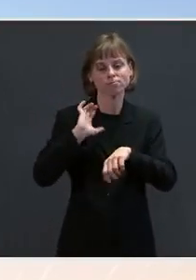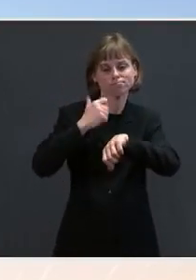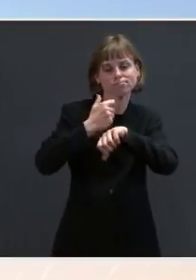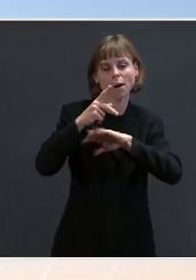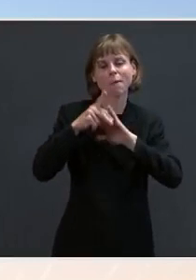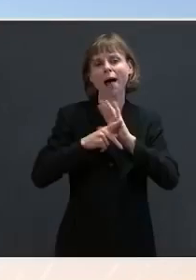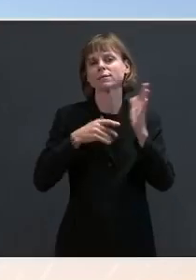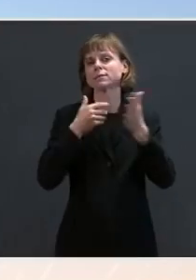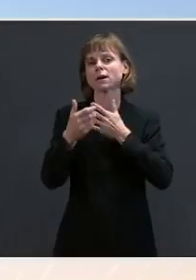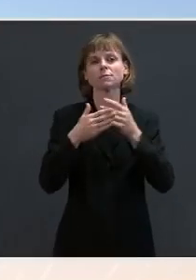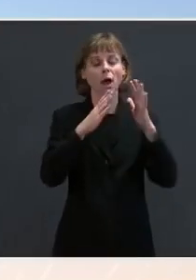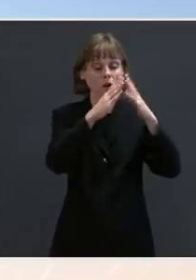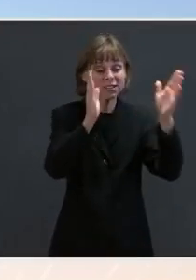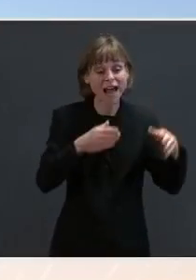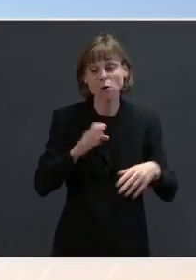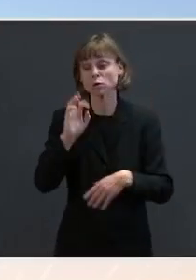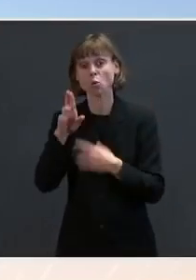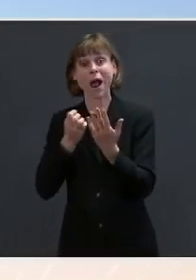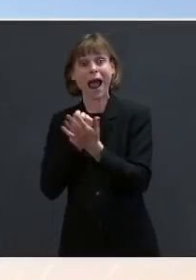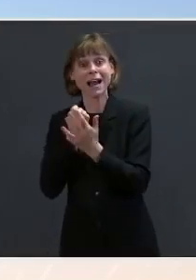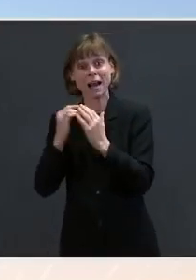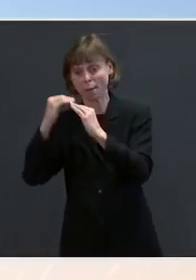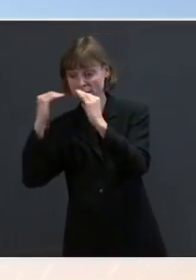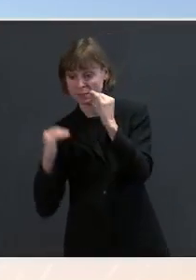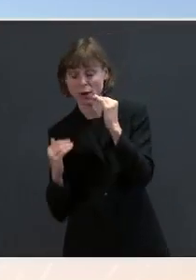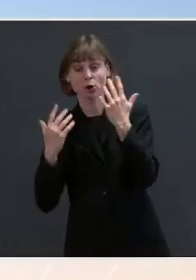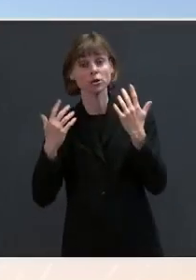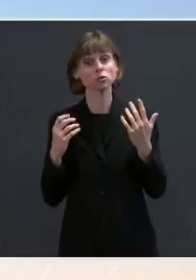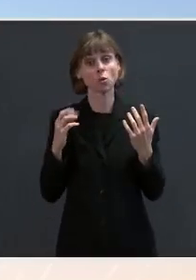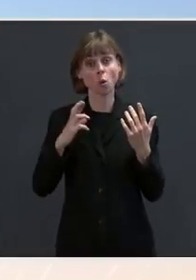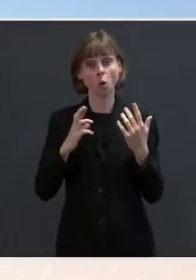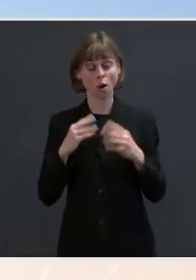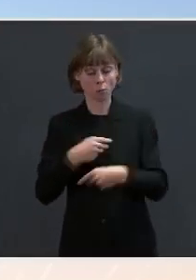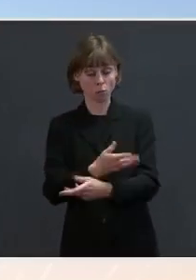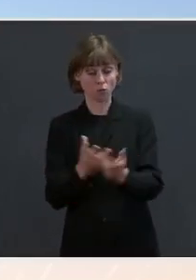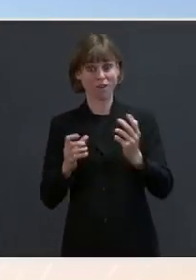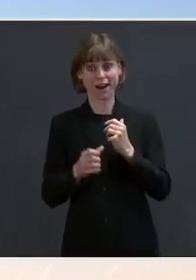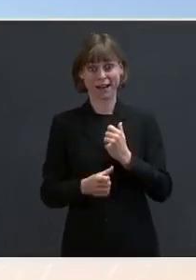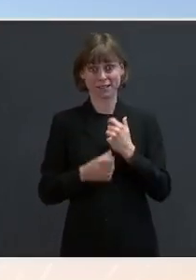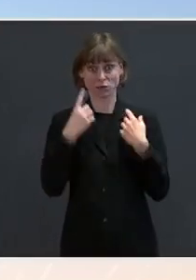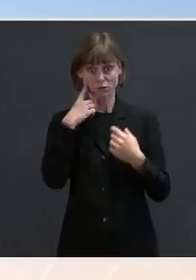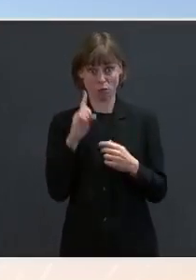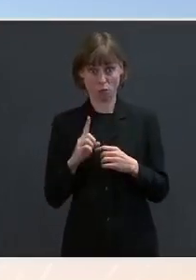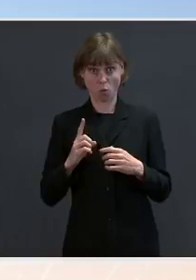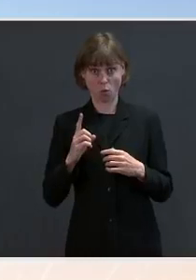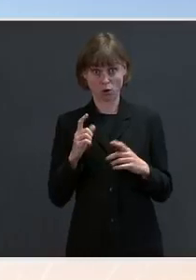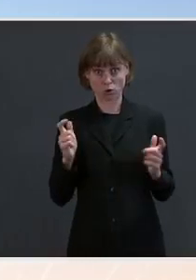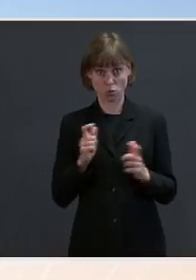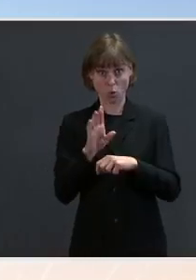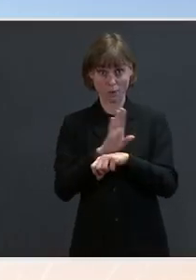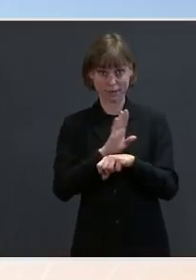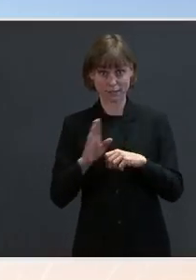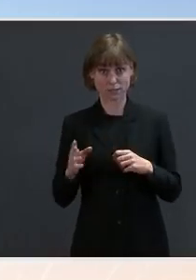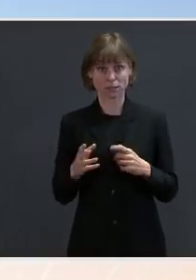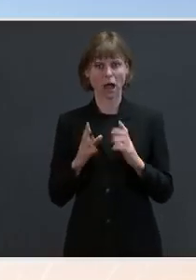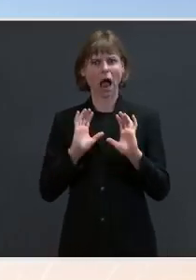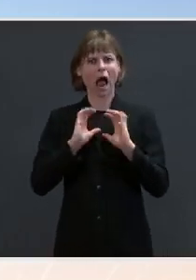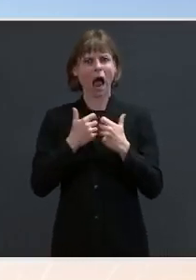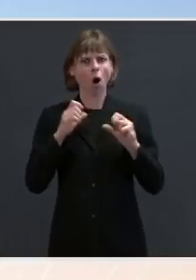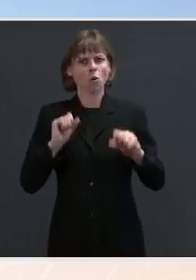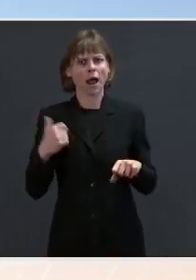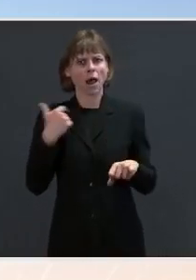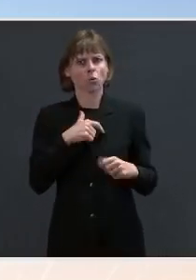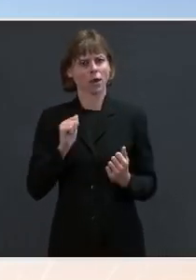whether it's on addressing economic disparities, getting assistance to small businesses, ways to address the long and historic